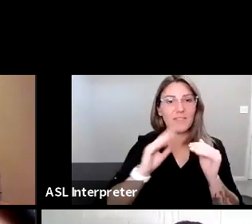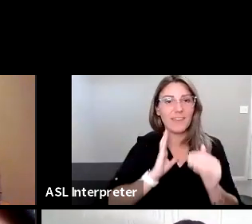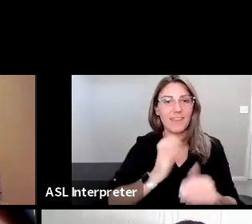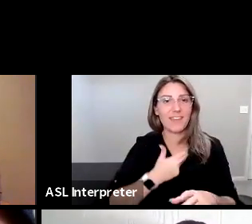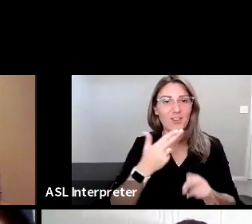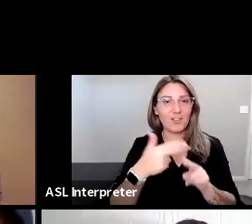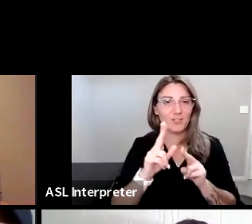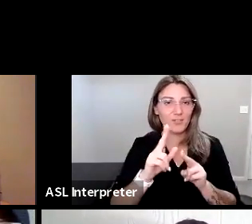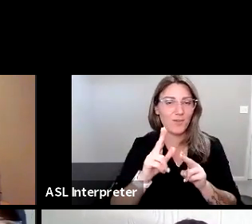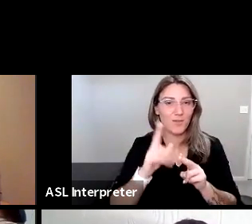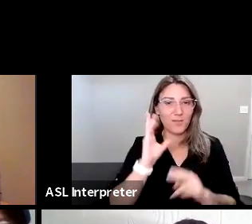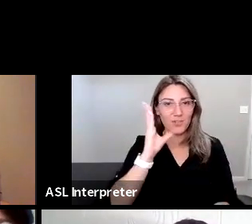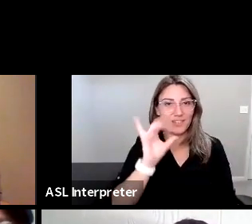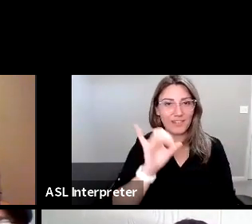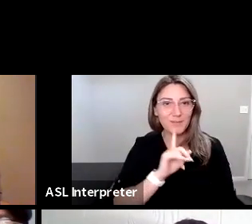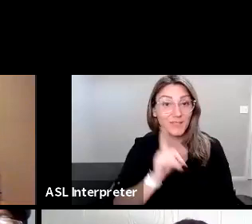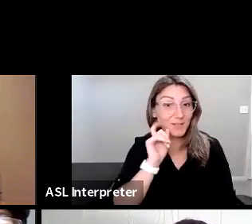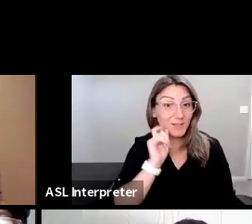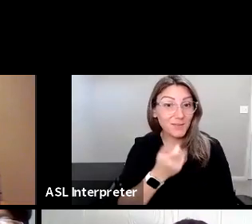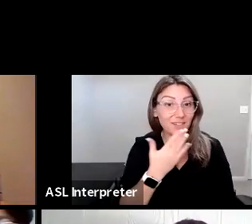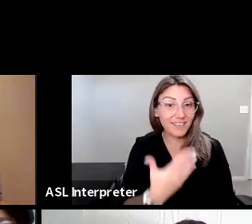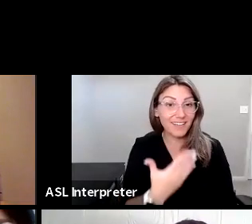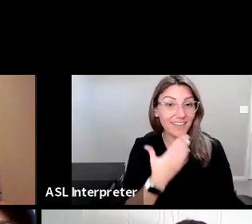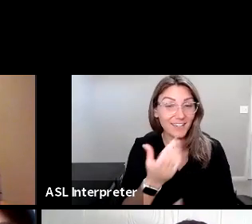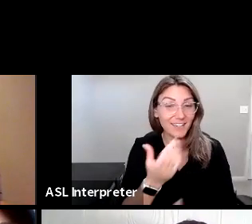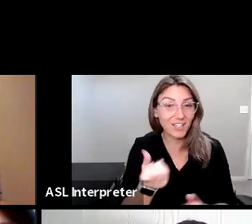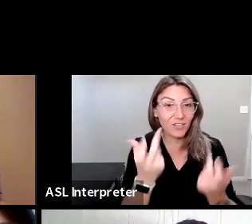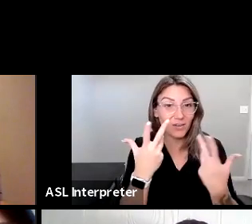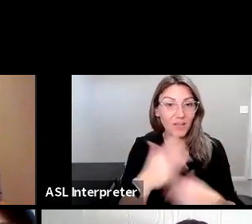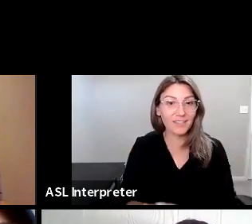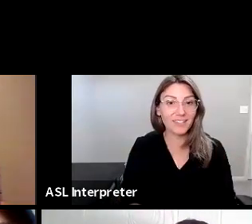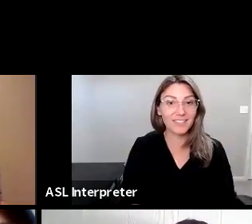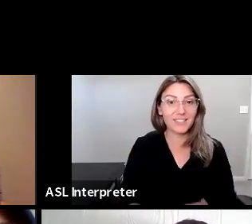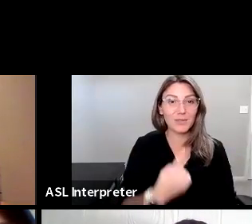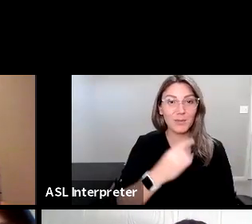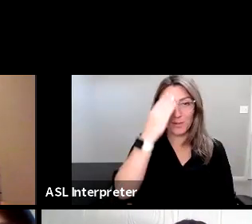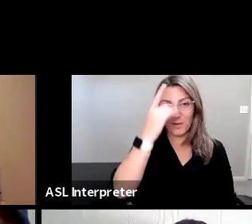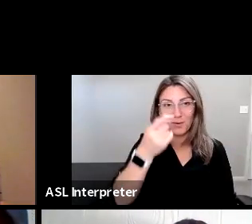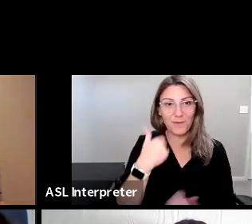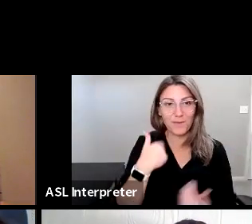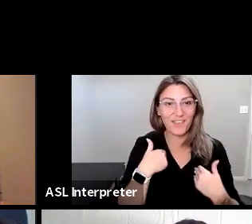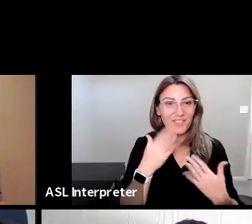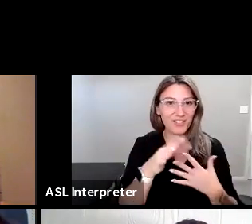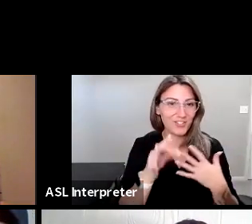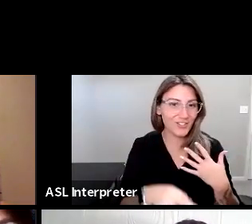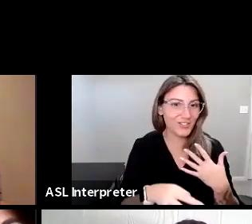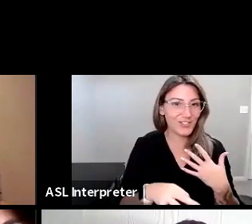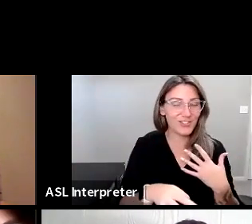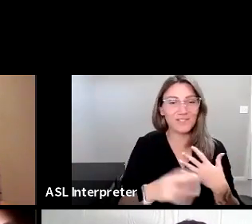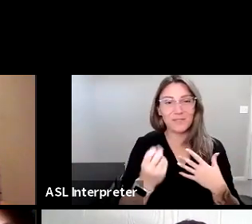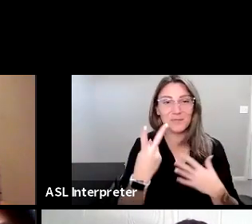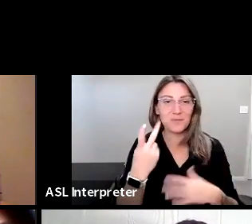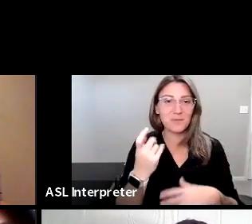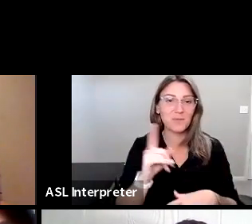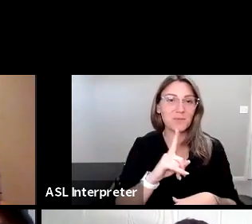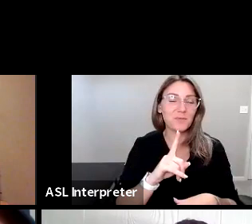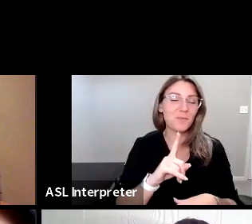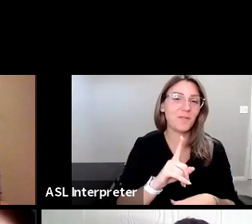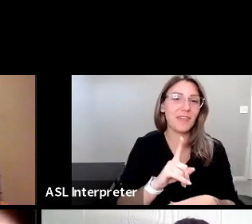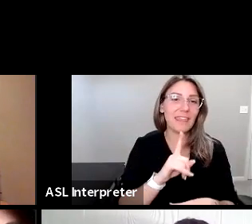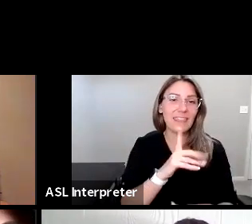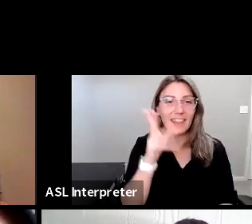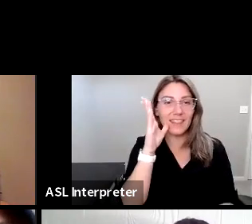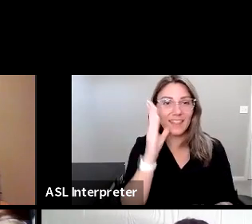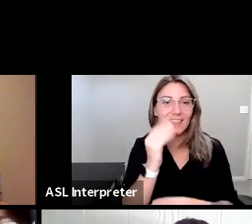That was really cool. So thank you very much. And we know you had your choices of 12 o'clock lunch meetings, and we appreciate you